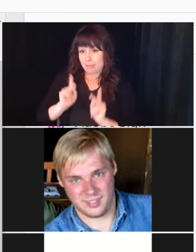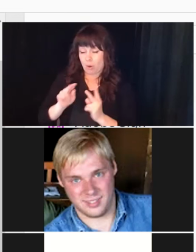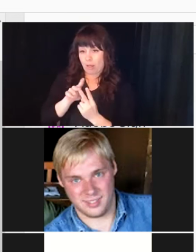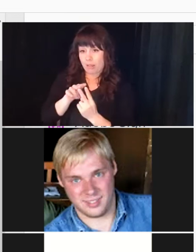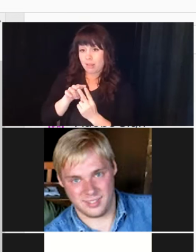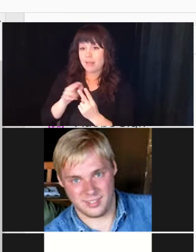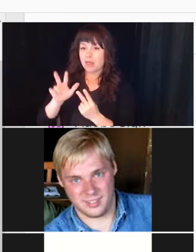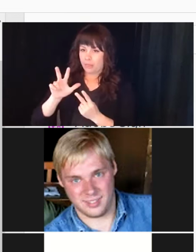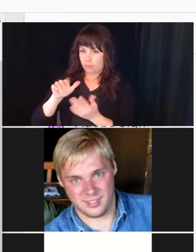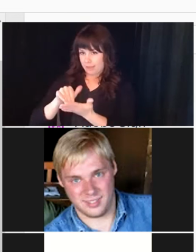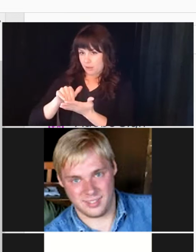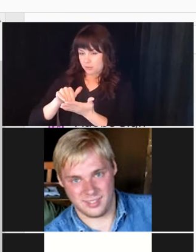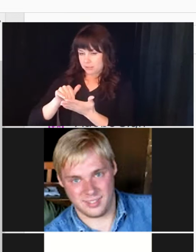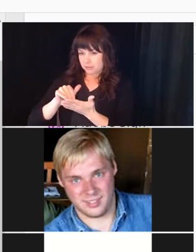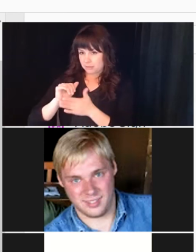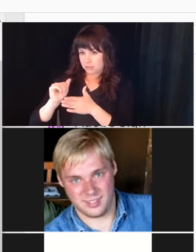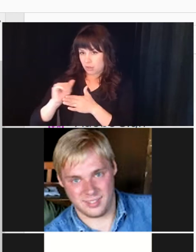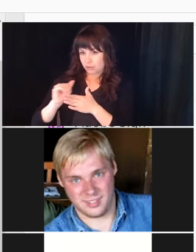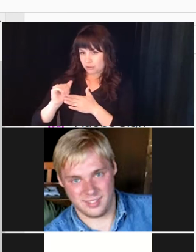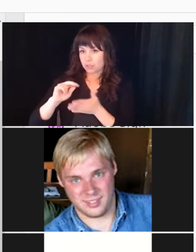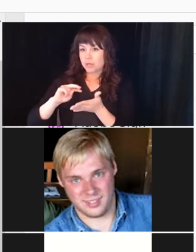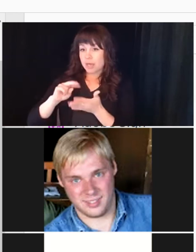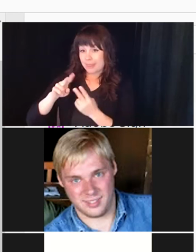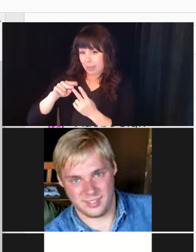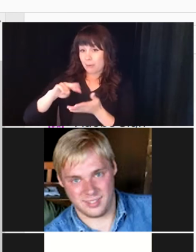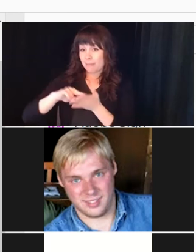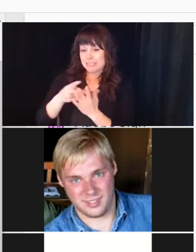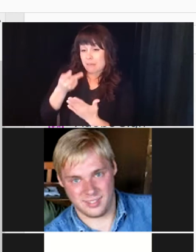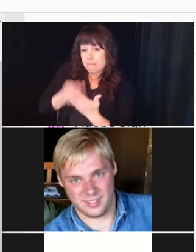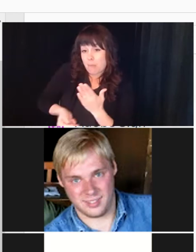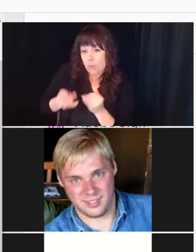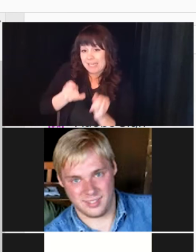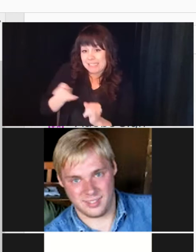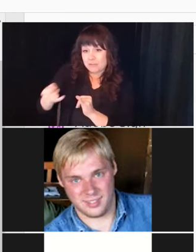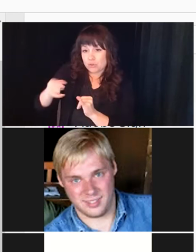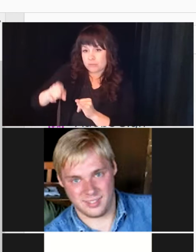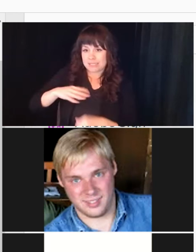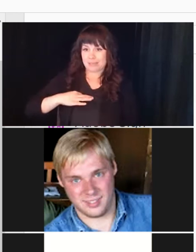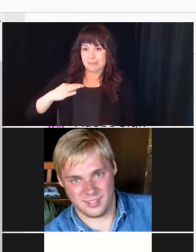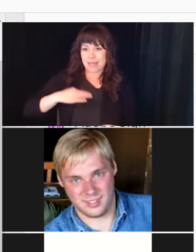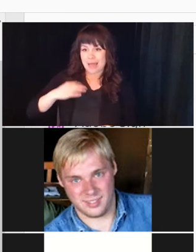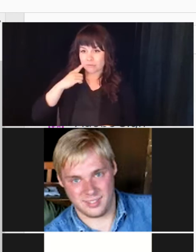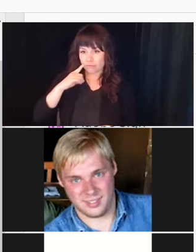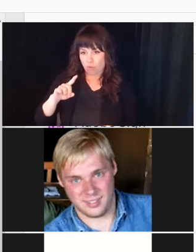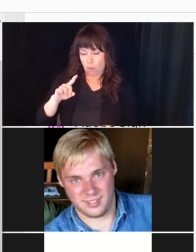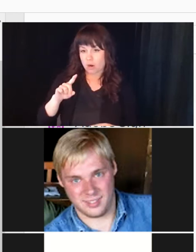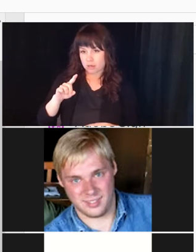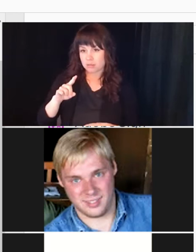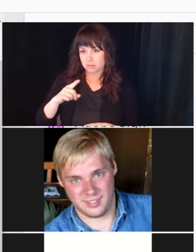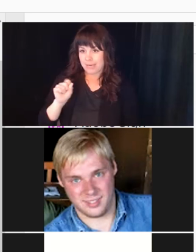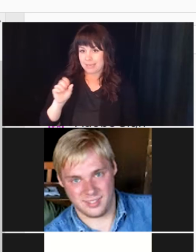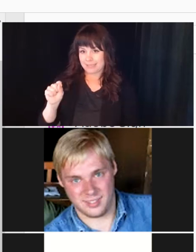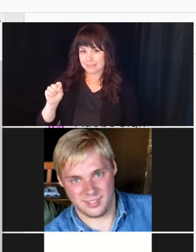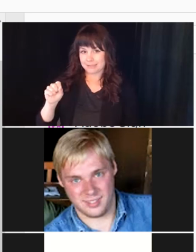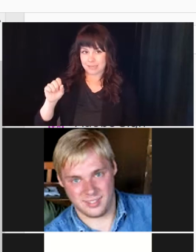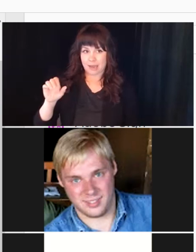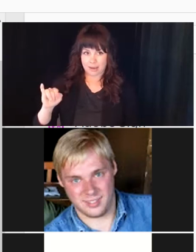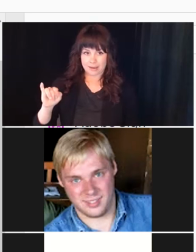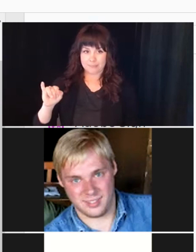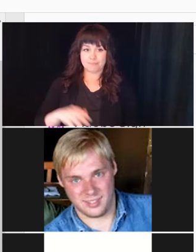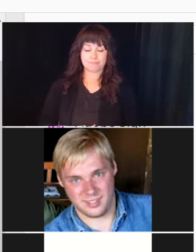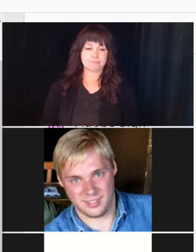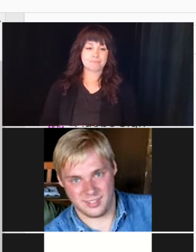individuals that are both applying for SSI, all right? The joint resources can't be more than $3,000.